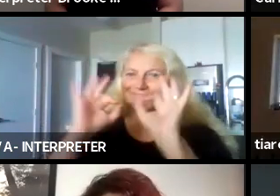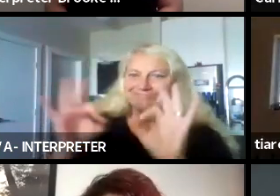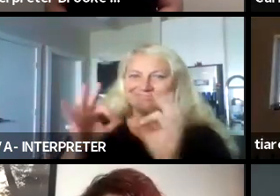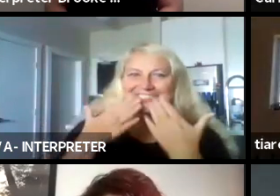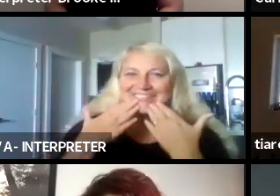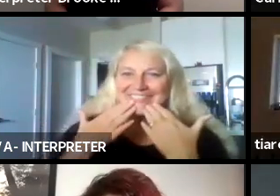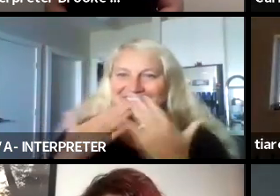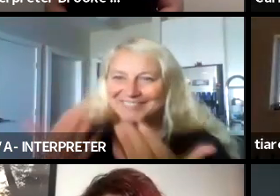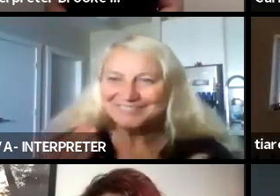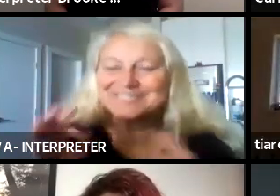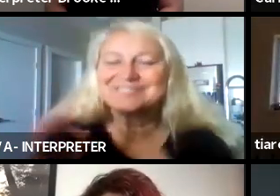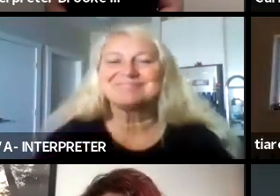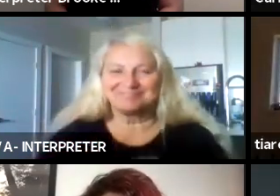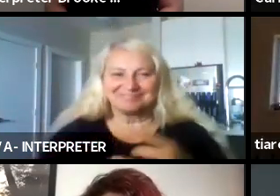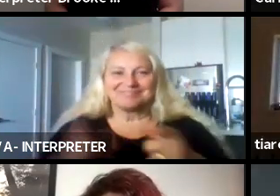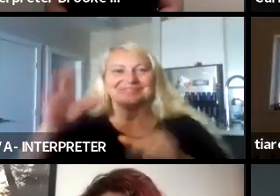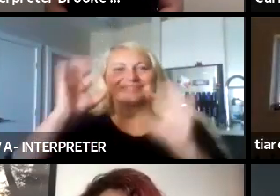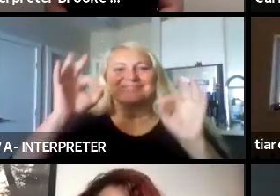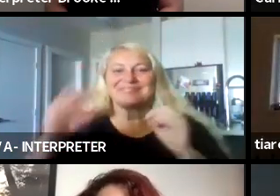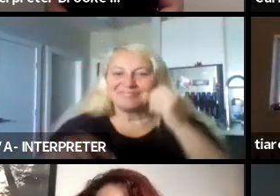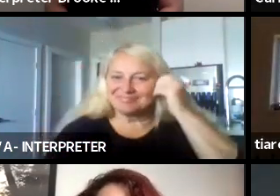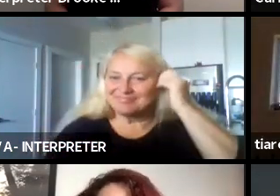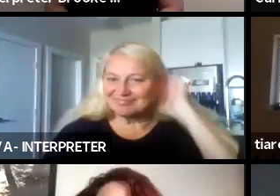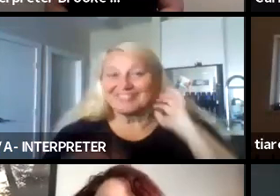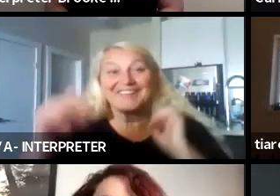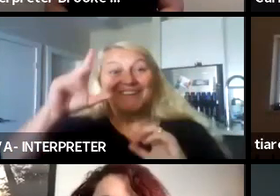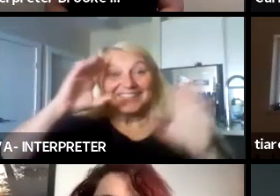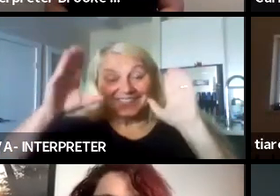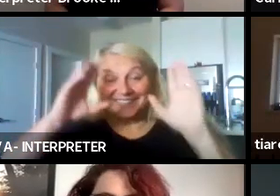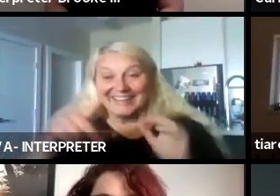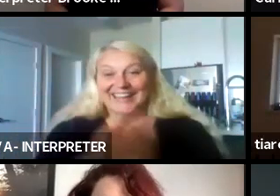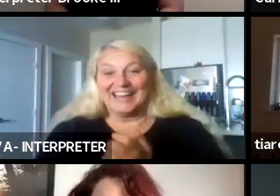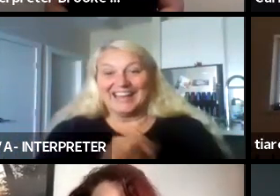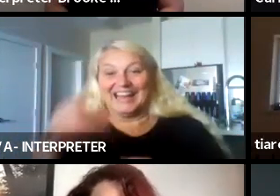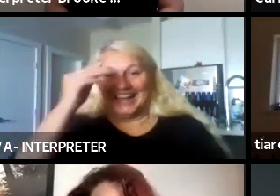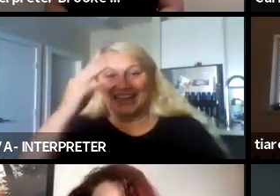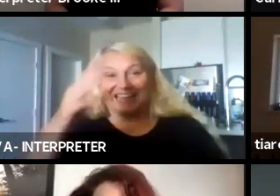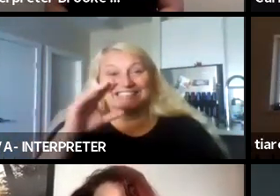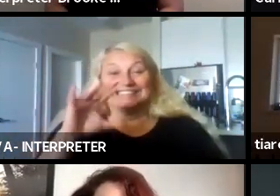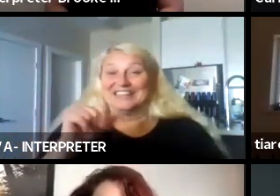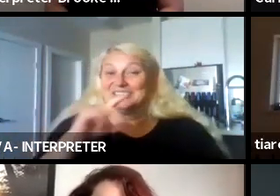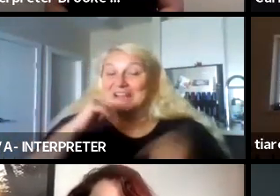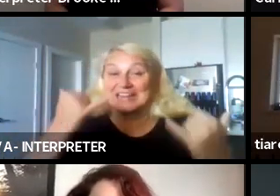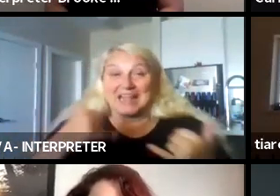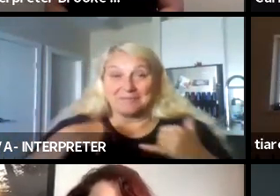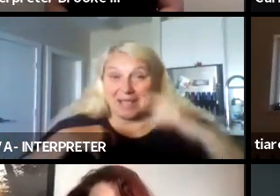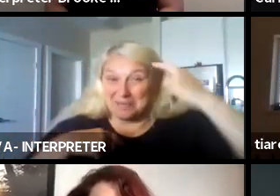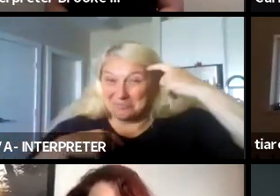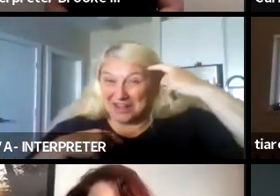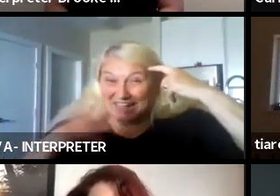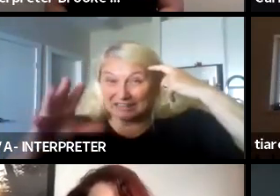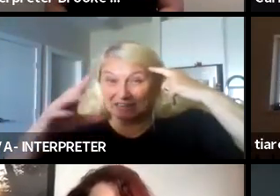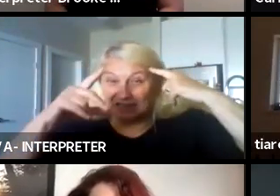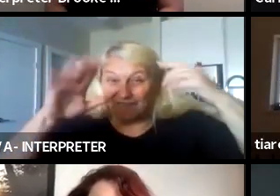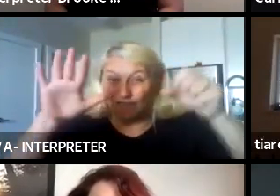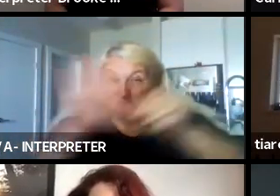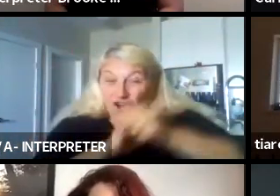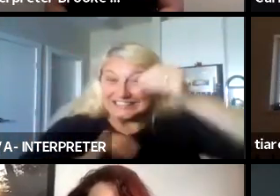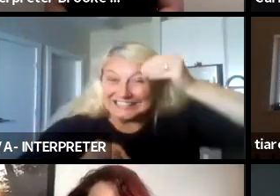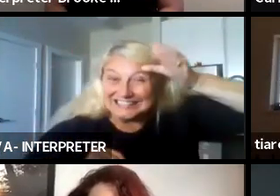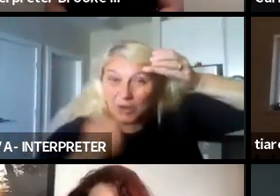course. I have my capacity for holding on to anything in my brain right now is a little bit lower than